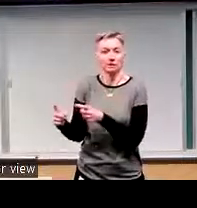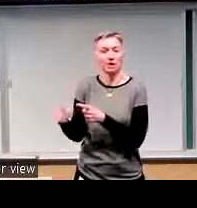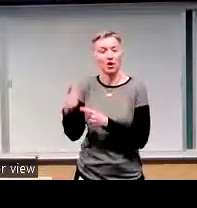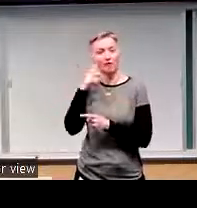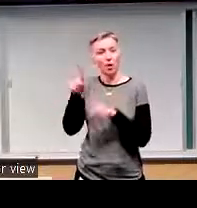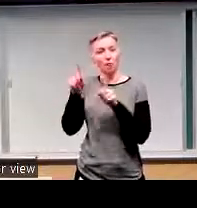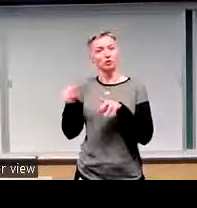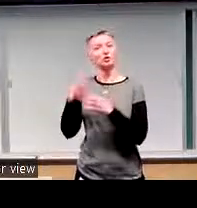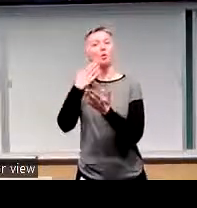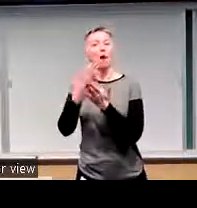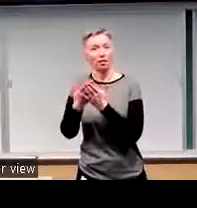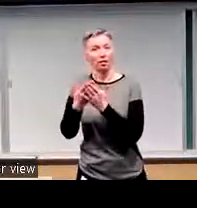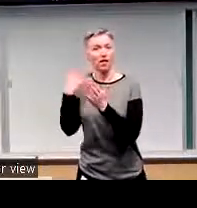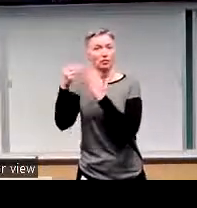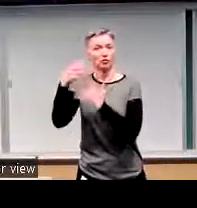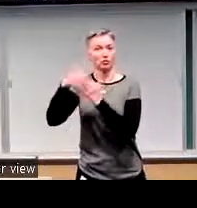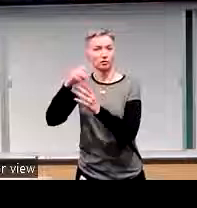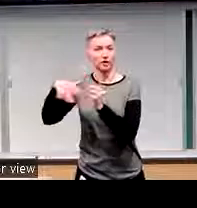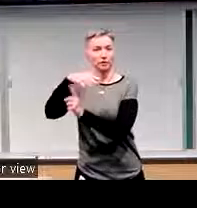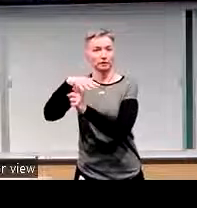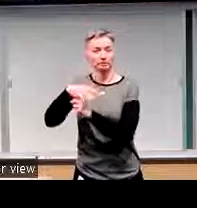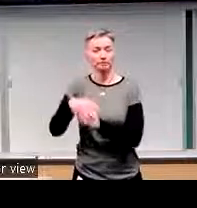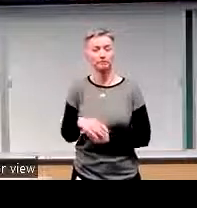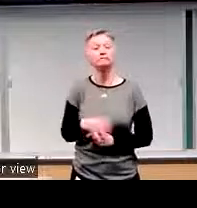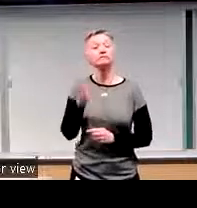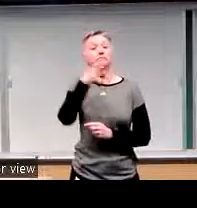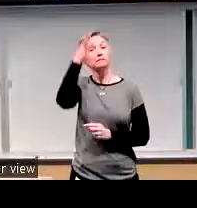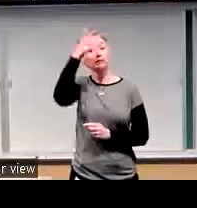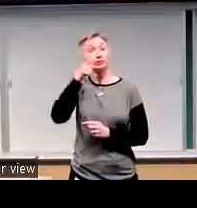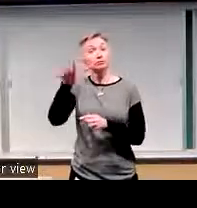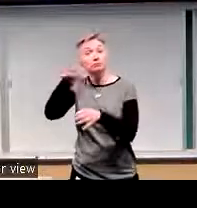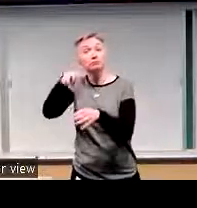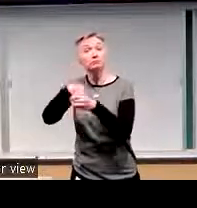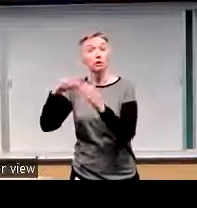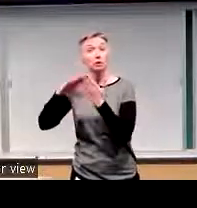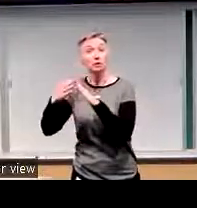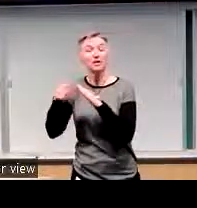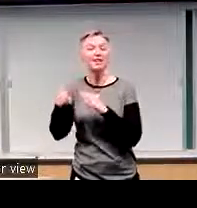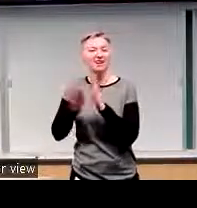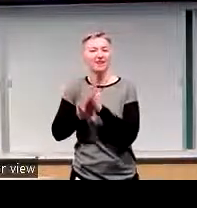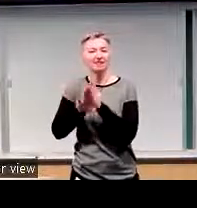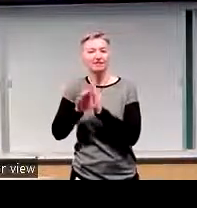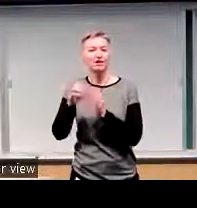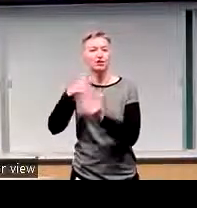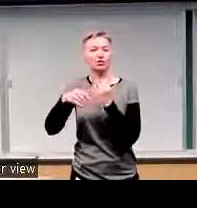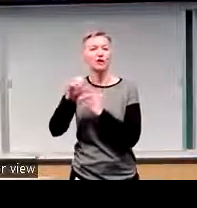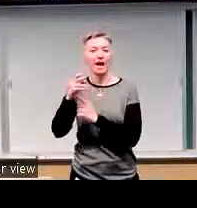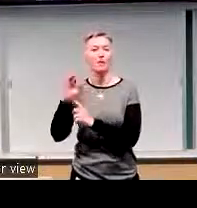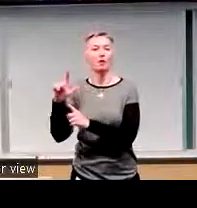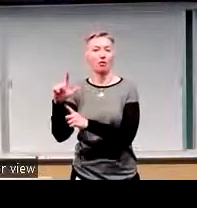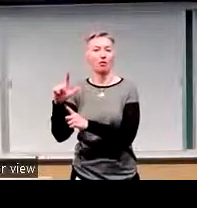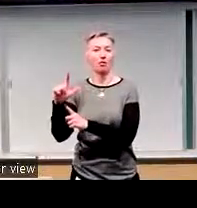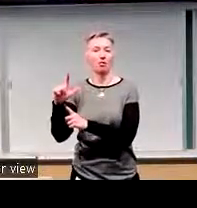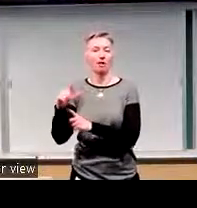environment. Parents engaged with the community are also building their social capital, and their children may